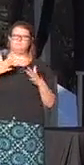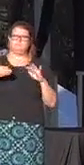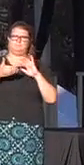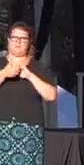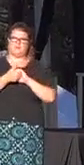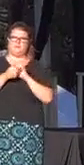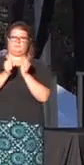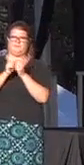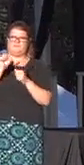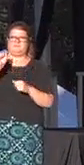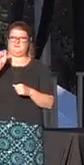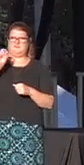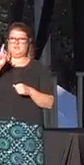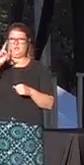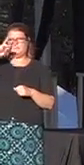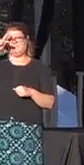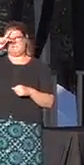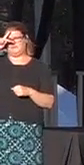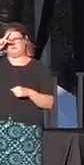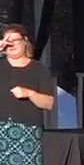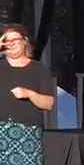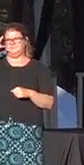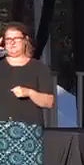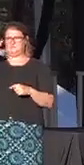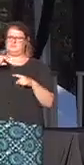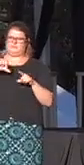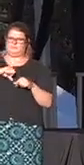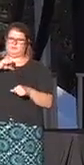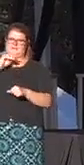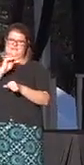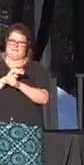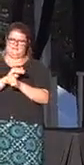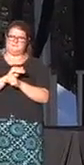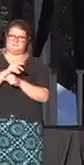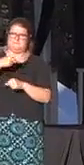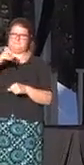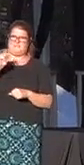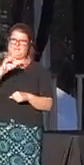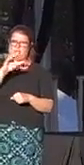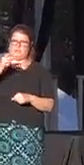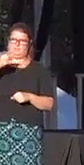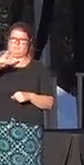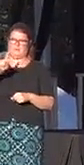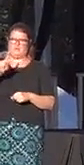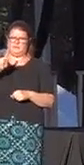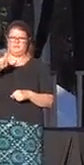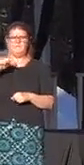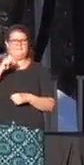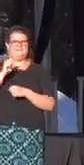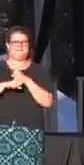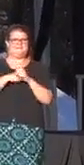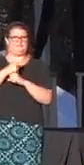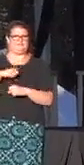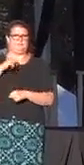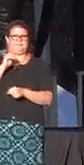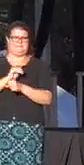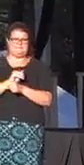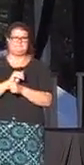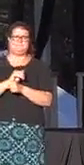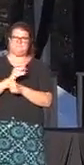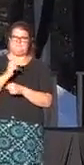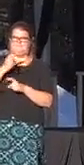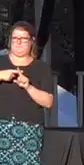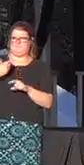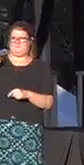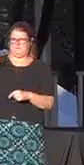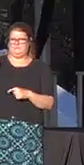with the San Diego Padres on Pride Night at Petco Park. Well, this year's Pride Night, a couple of